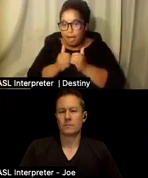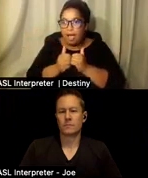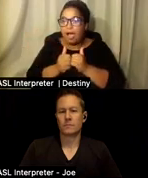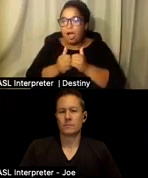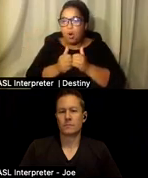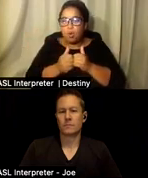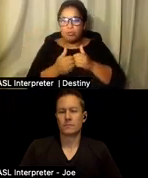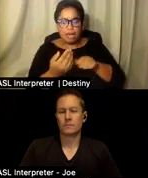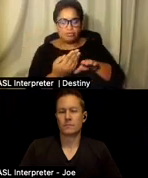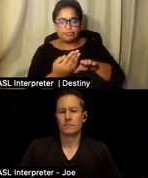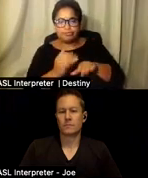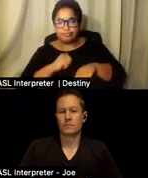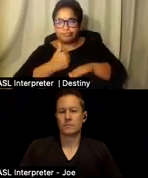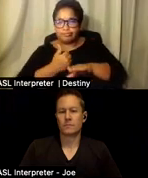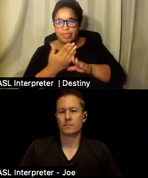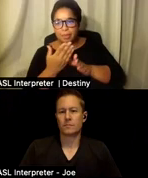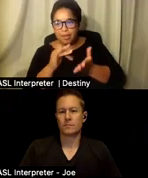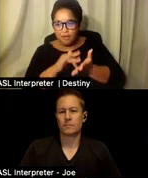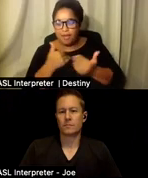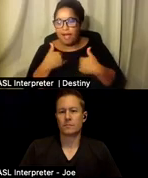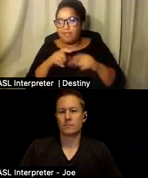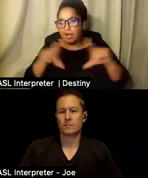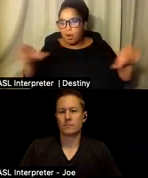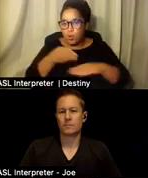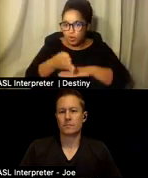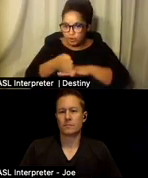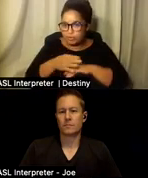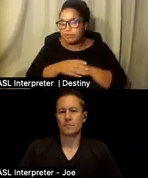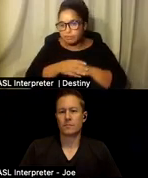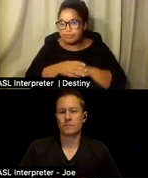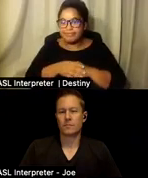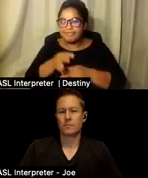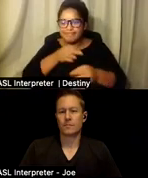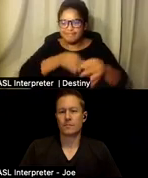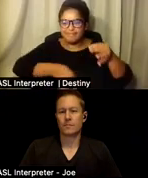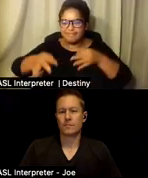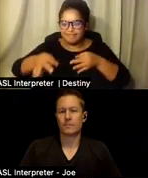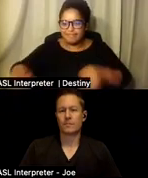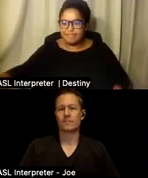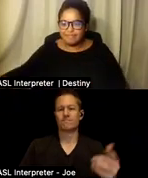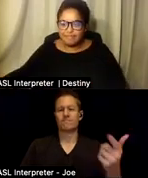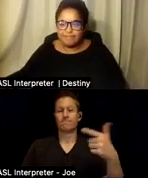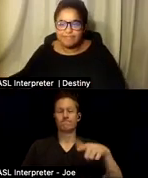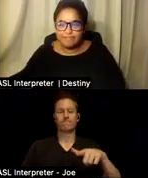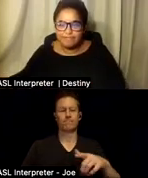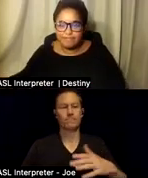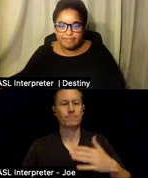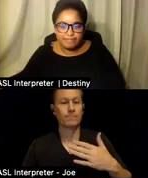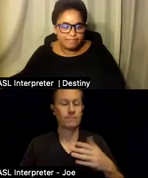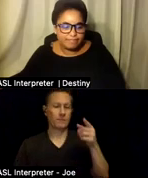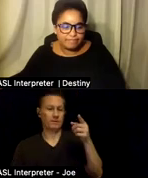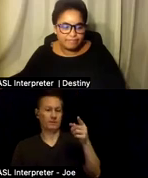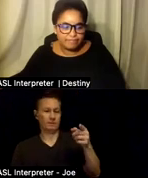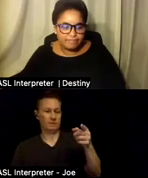intermediary source. So another common item, and again, these are little tiny, see how tiny these are? This is my Aunt Ivel's part